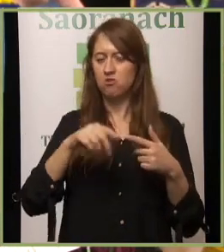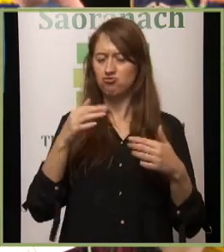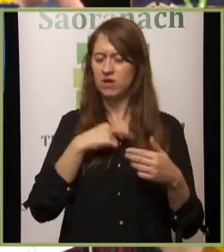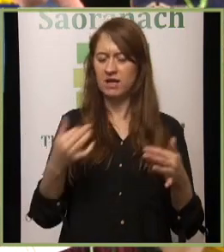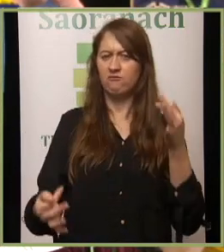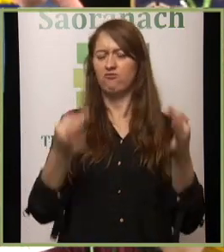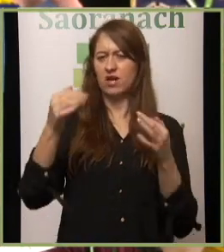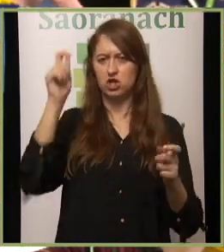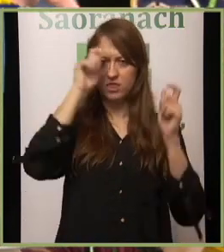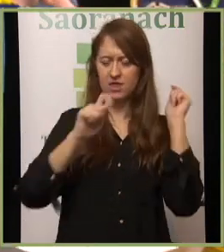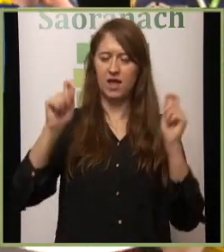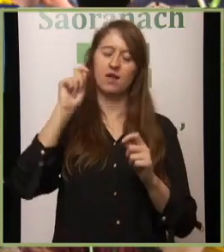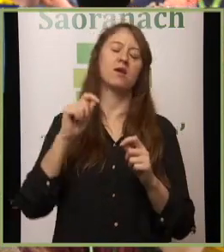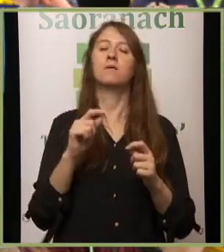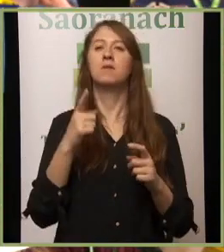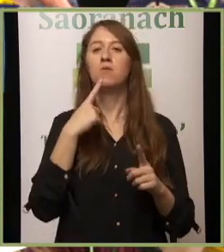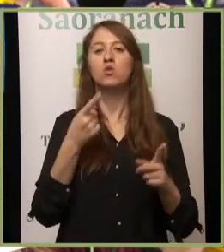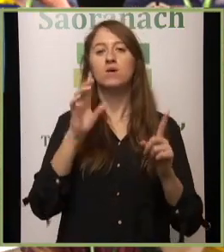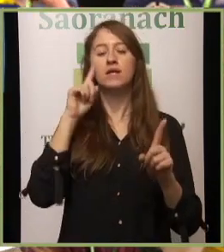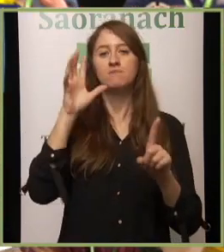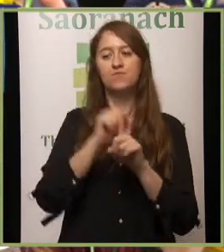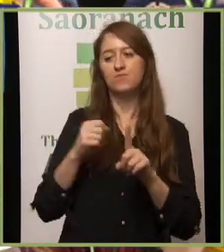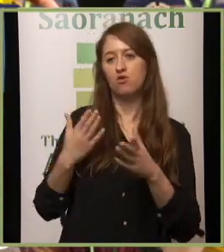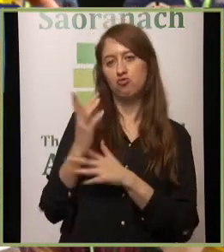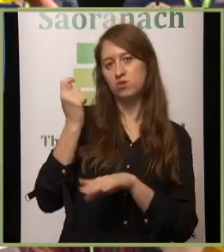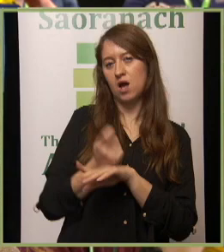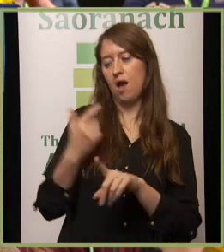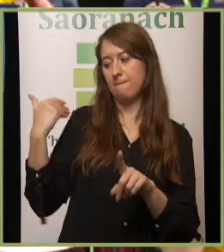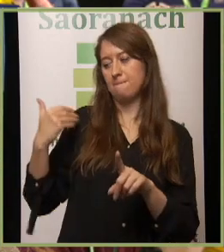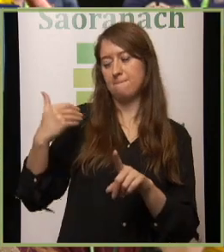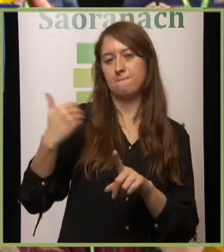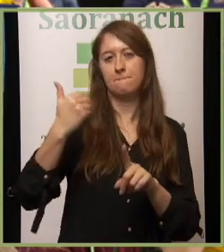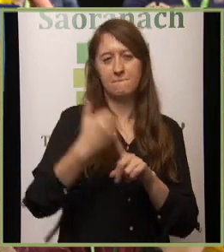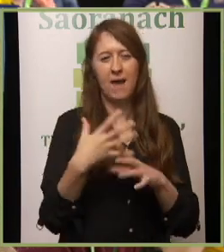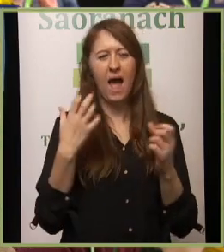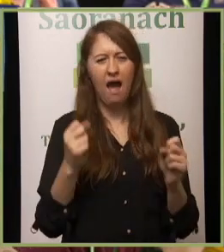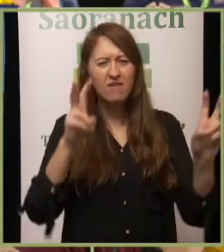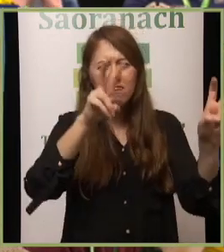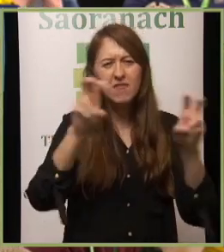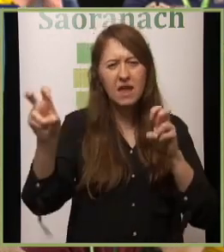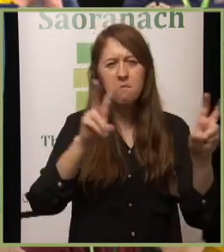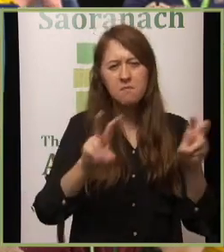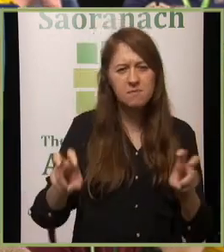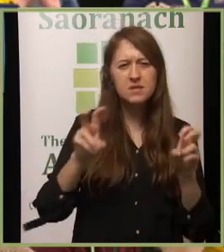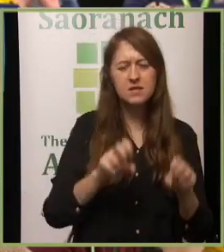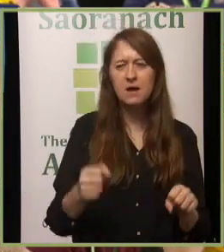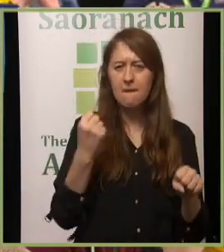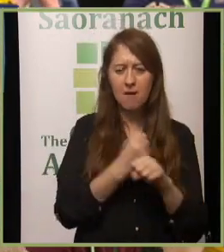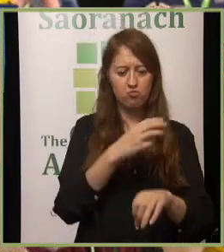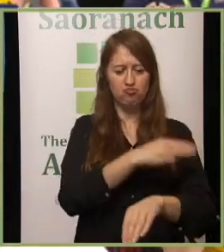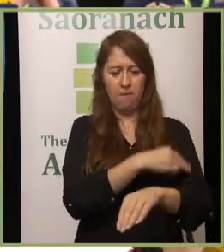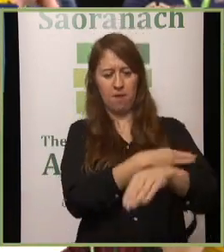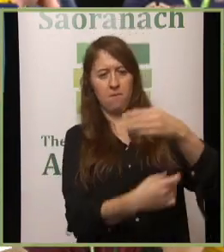of we've identified over time that there was a lot of common themes coming up in terms of the problems that we were